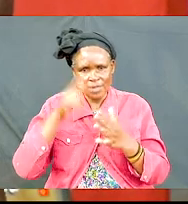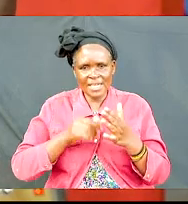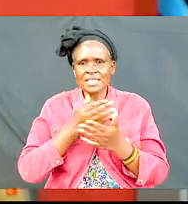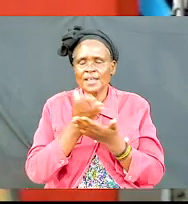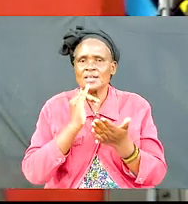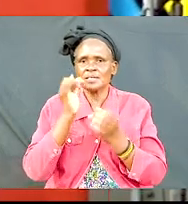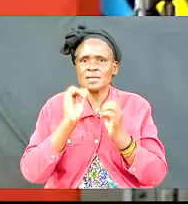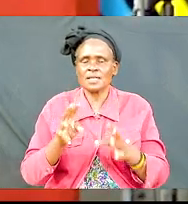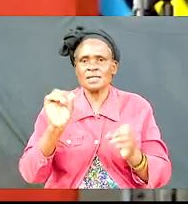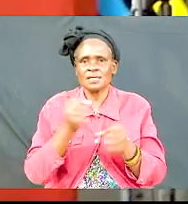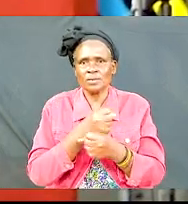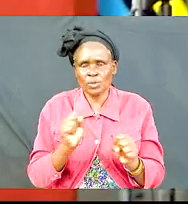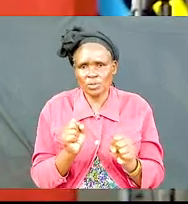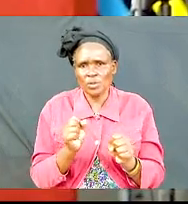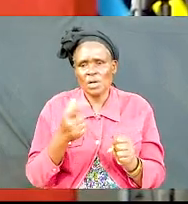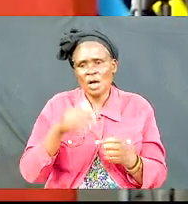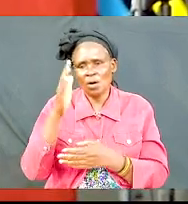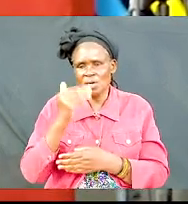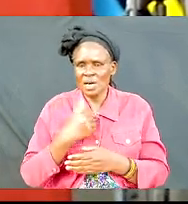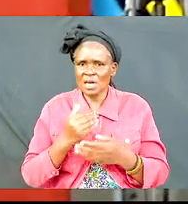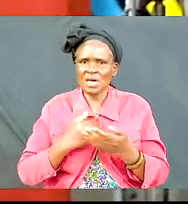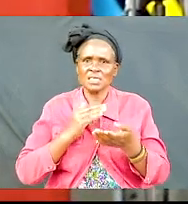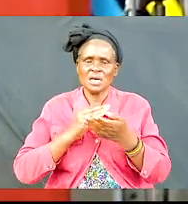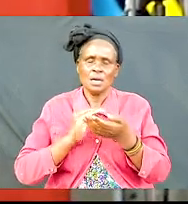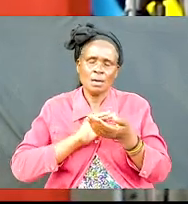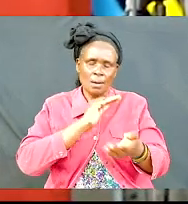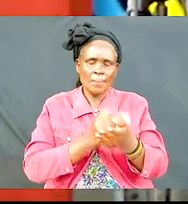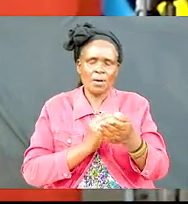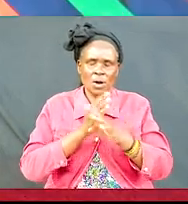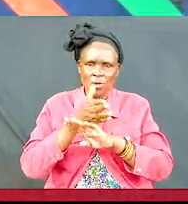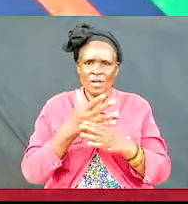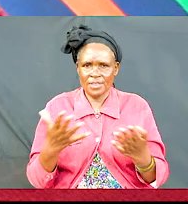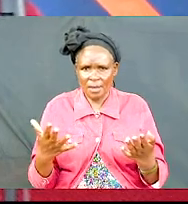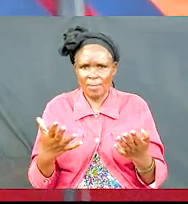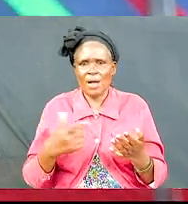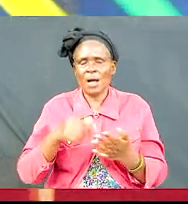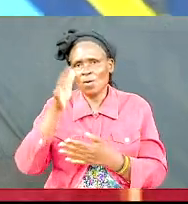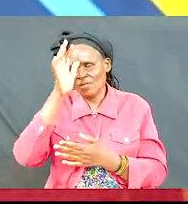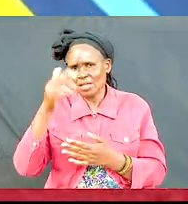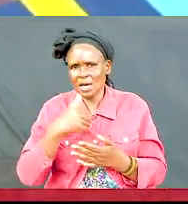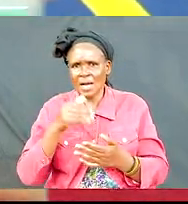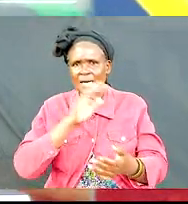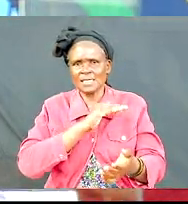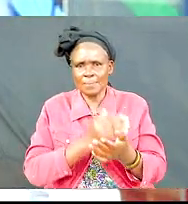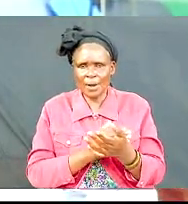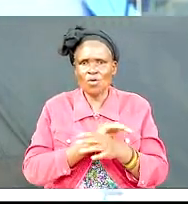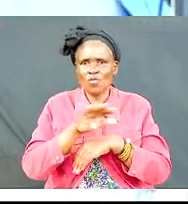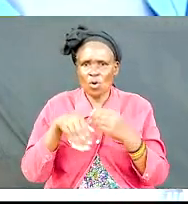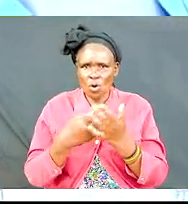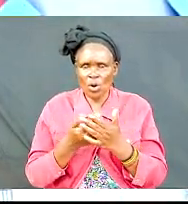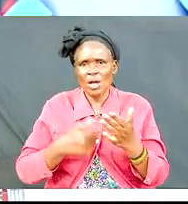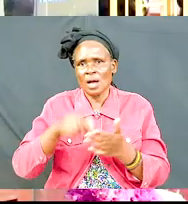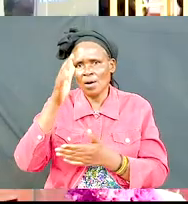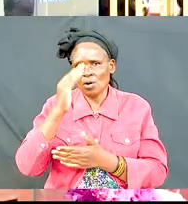impossible. Our God has power over death. Our God has power over circumstances. Our God has power over chaos. Our God